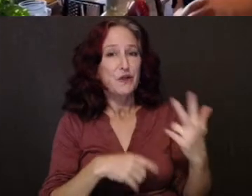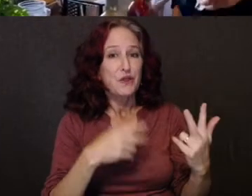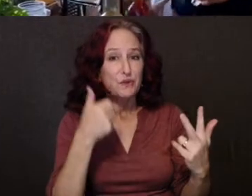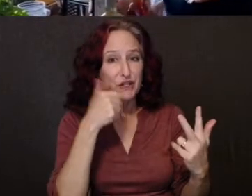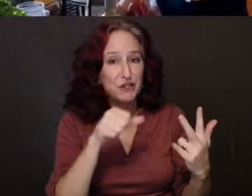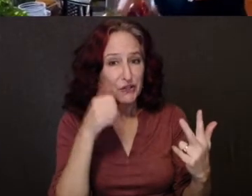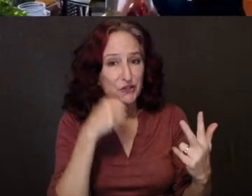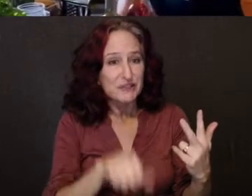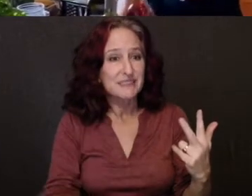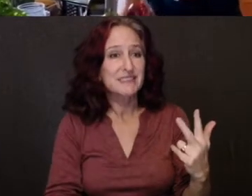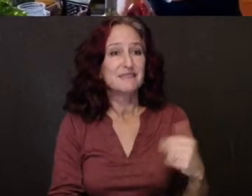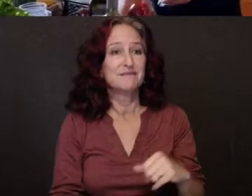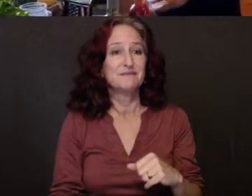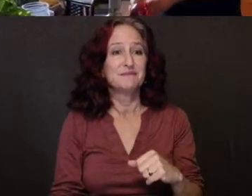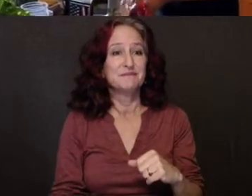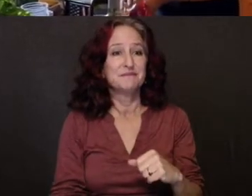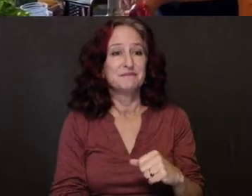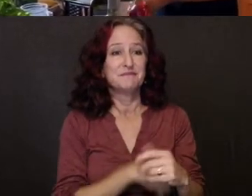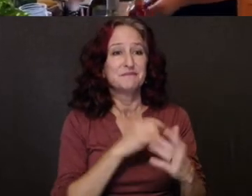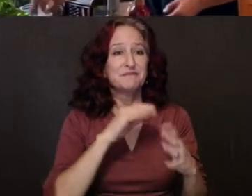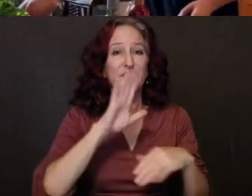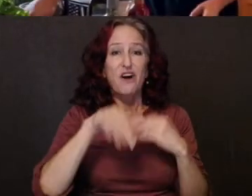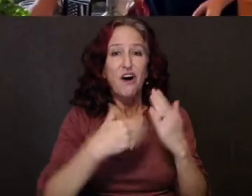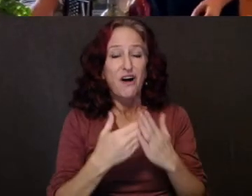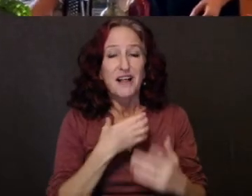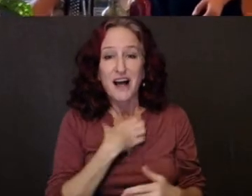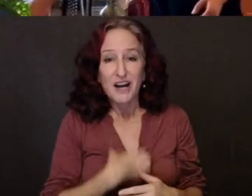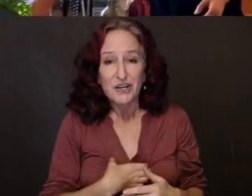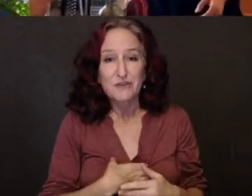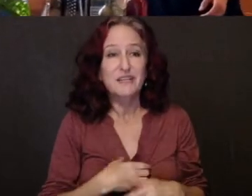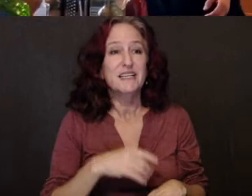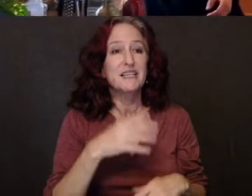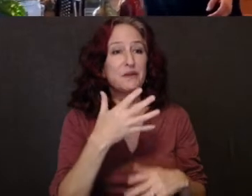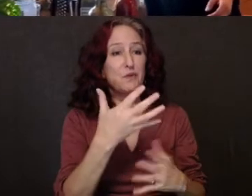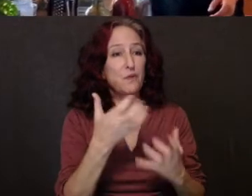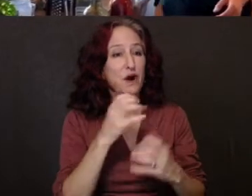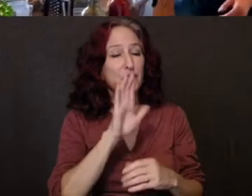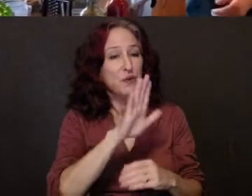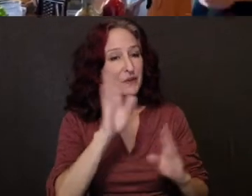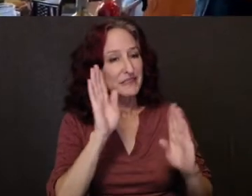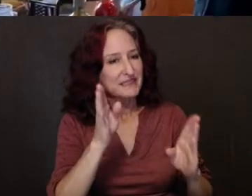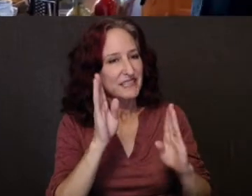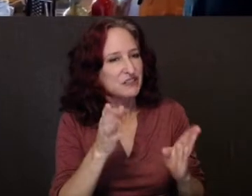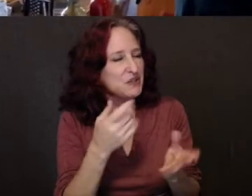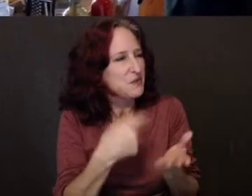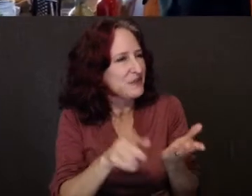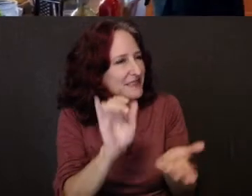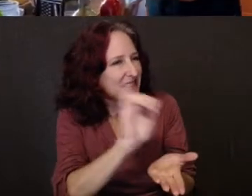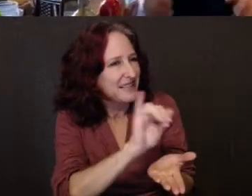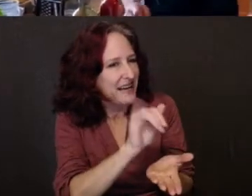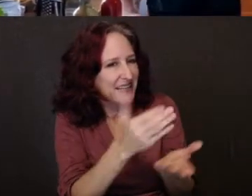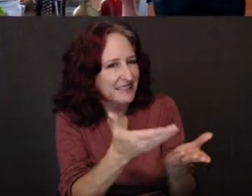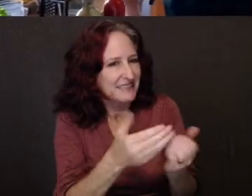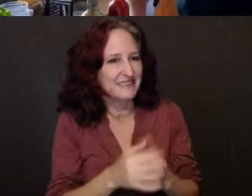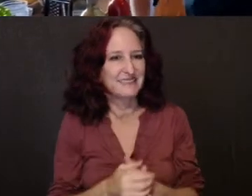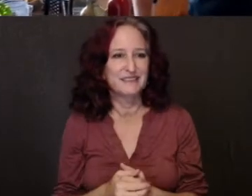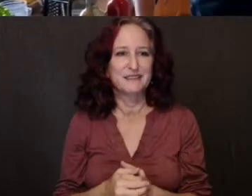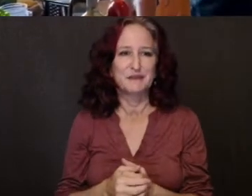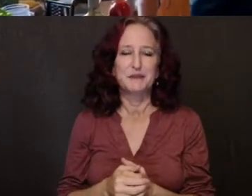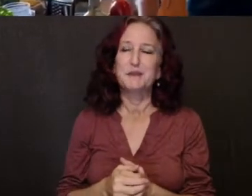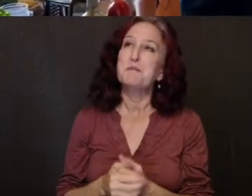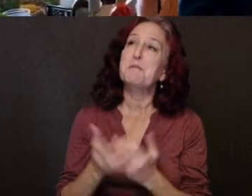Yes. So what is holiday mealtime like for you with 3 girls around